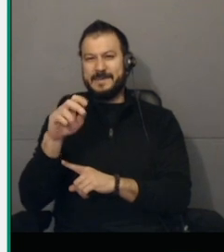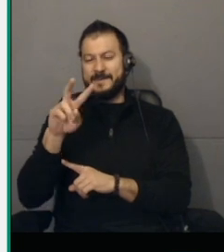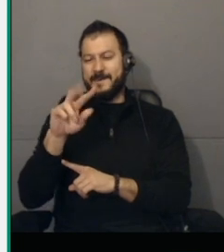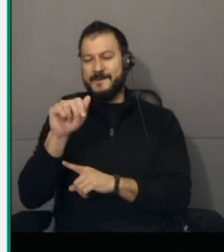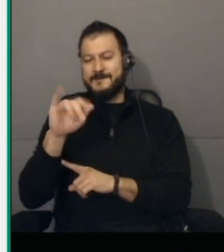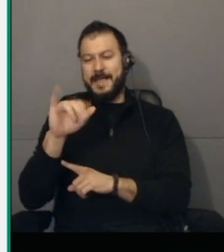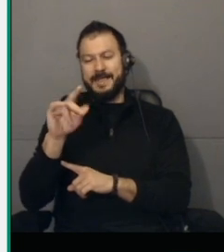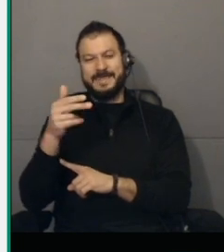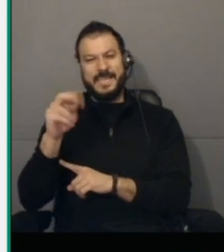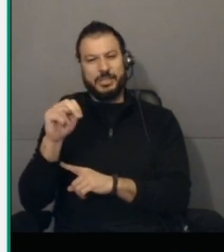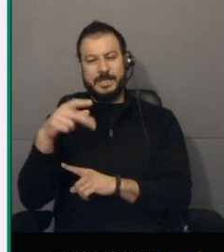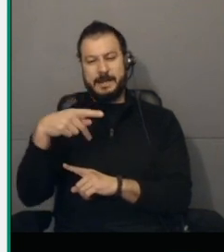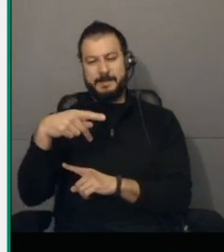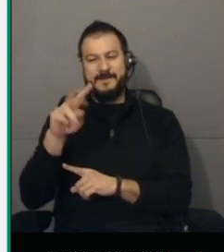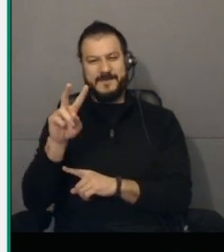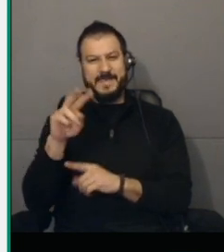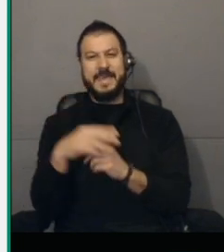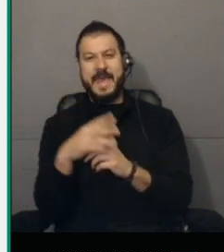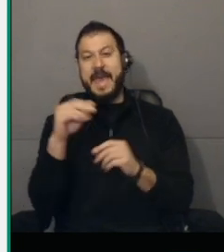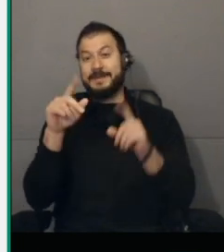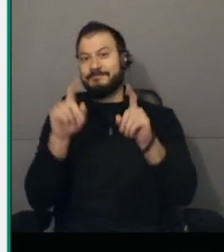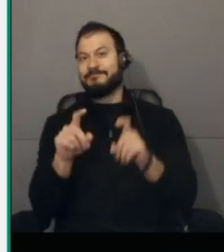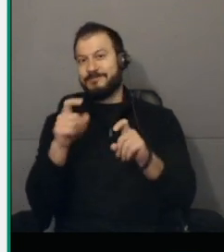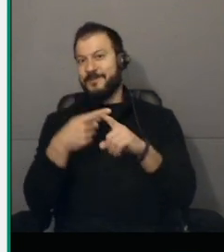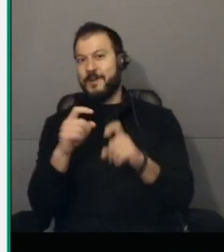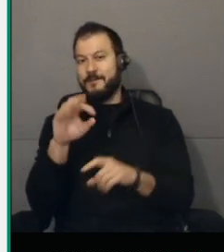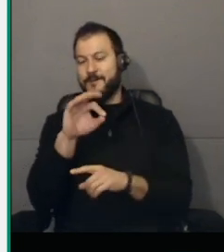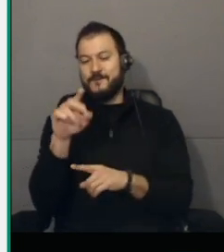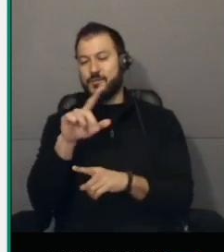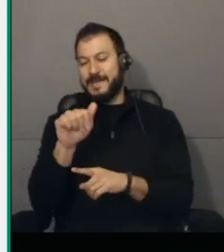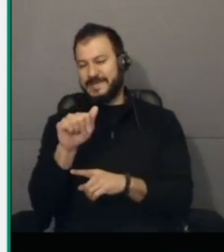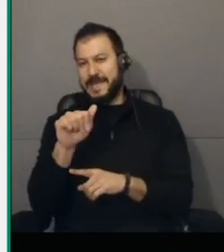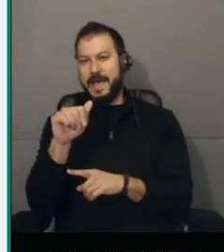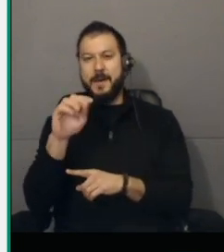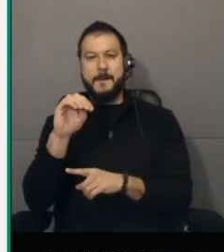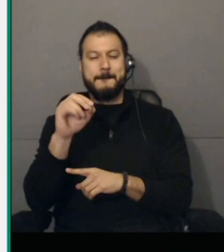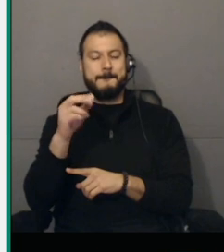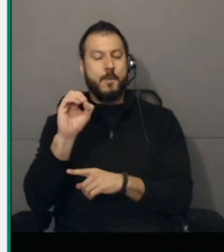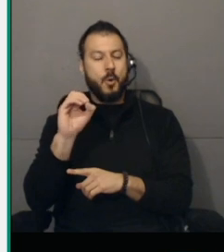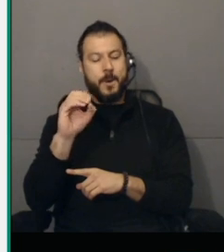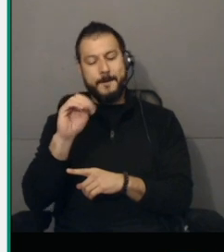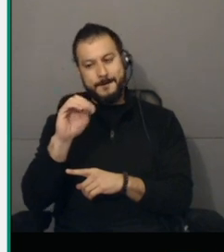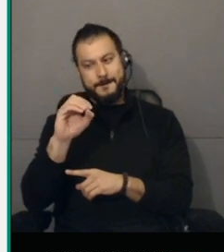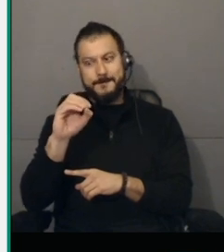share examples of impact from the Forza Motorsport and Age of Empires franchises.